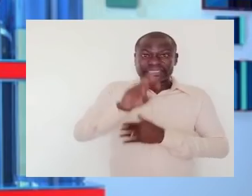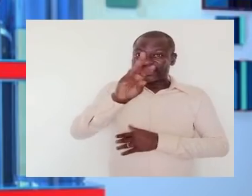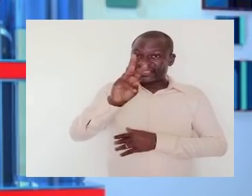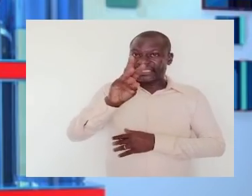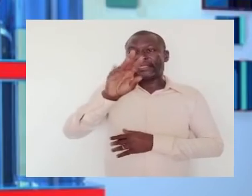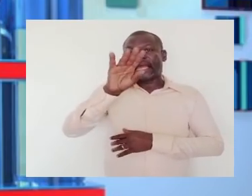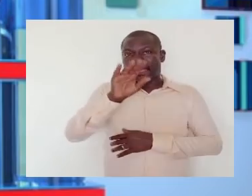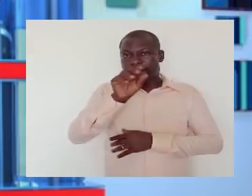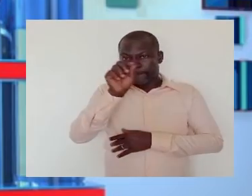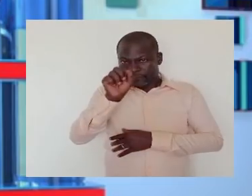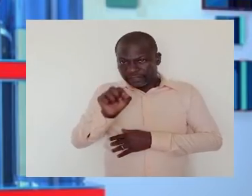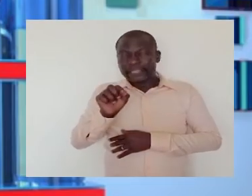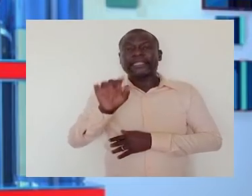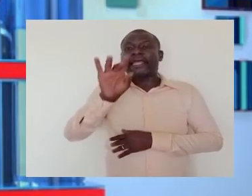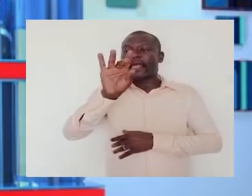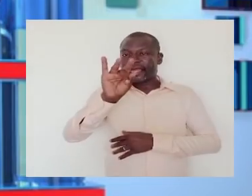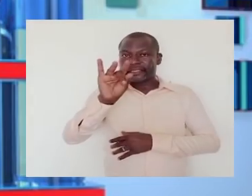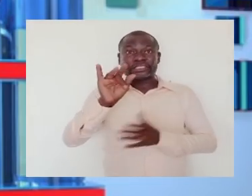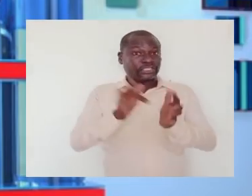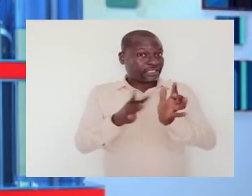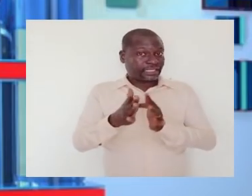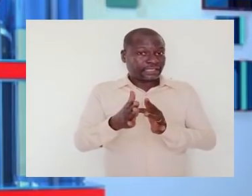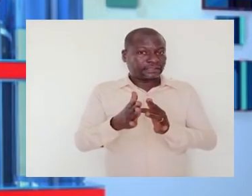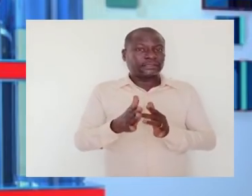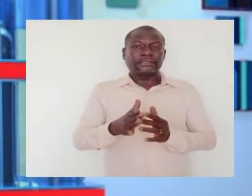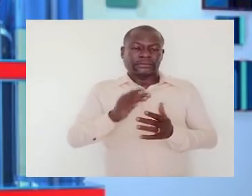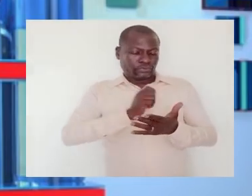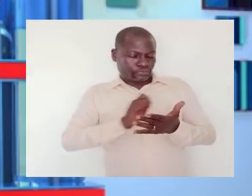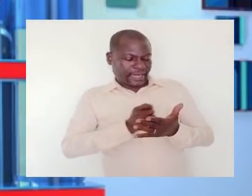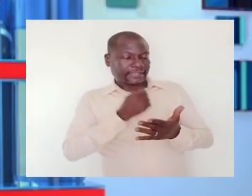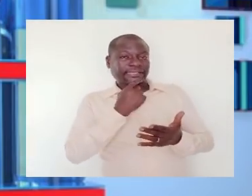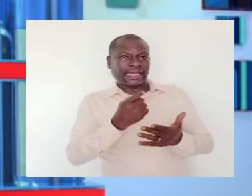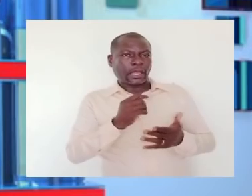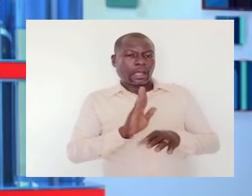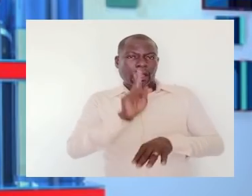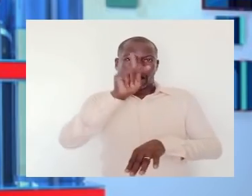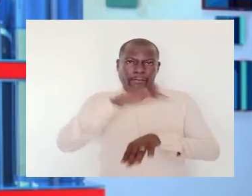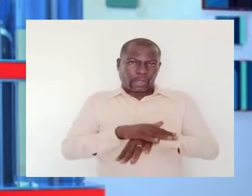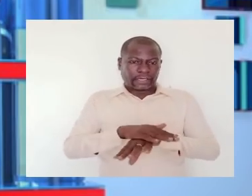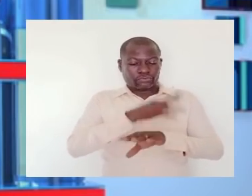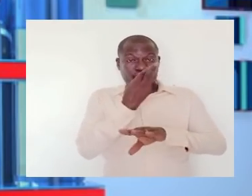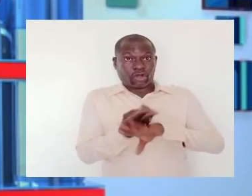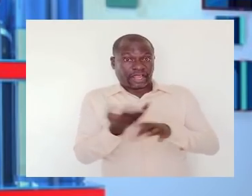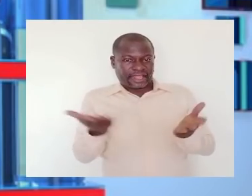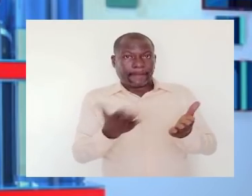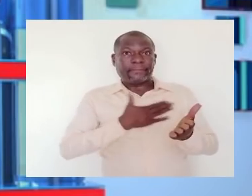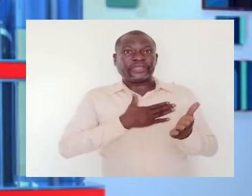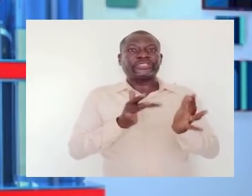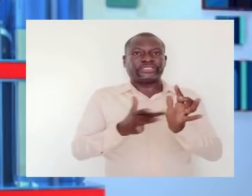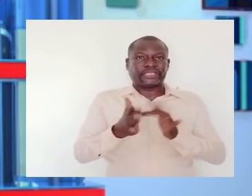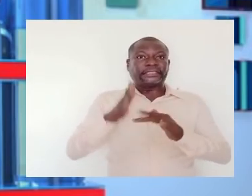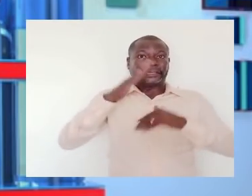Matthew 16:18 ewa wo Bible mu Yesu ka se upon this rock I will build my church